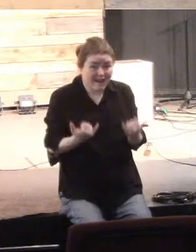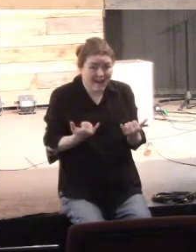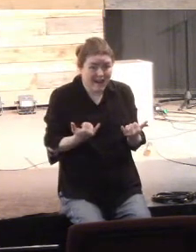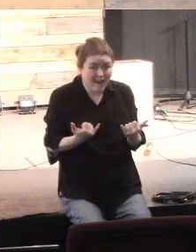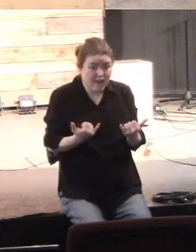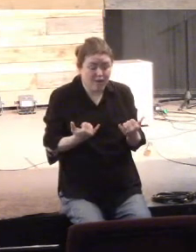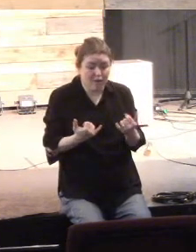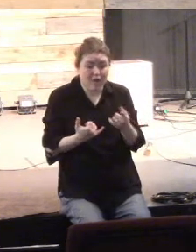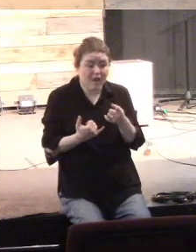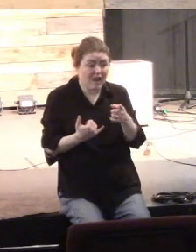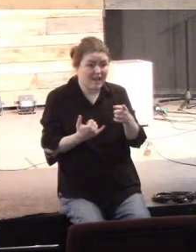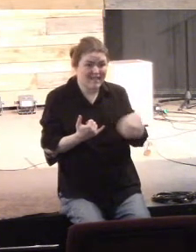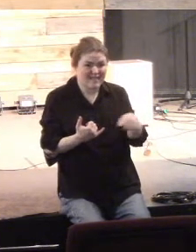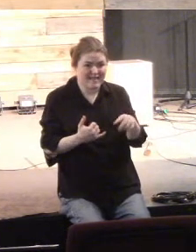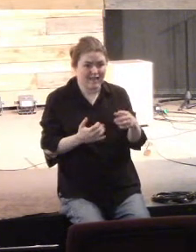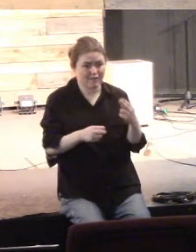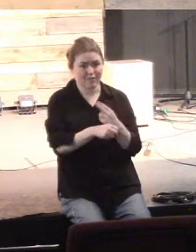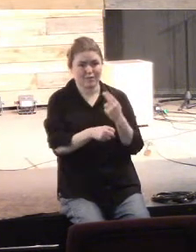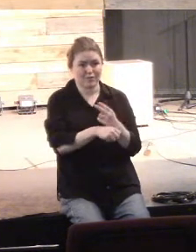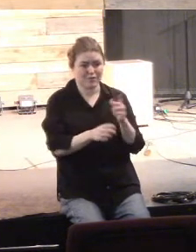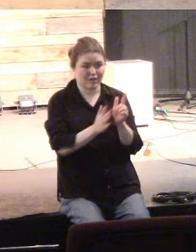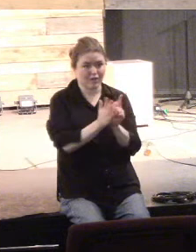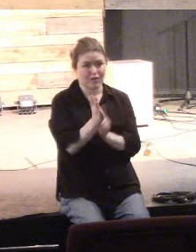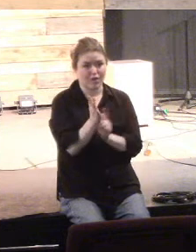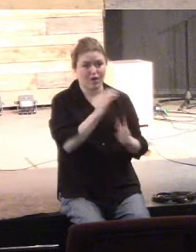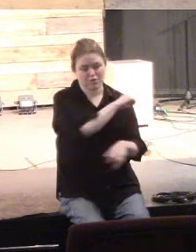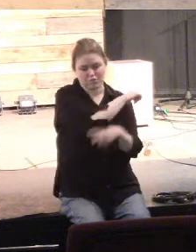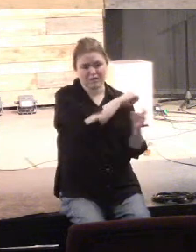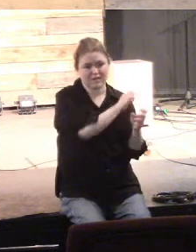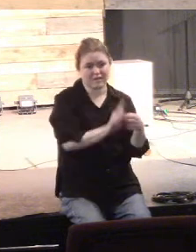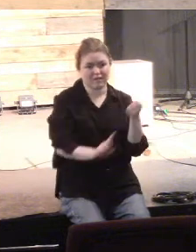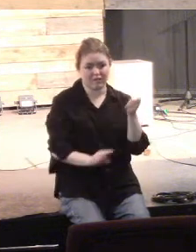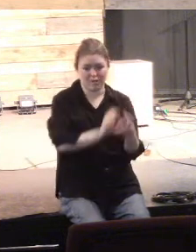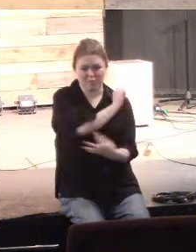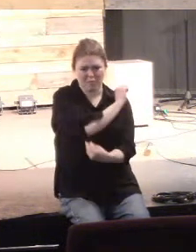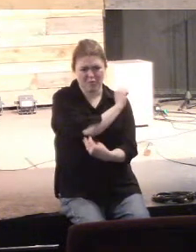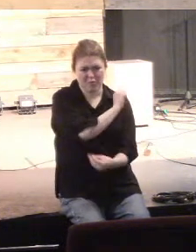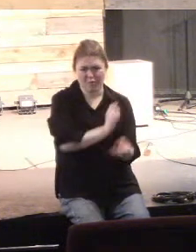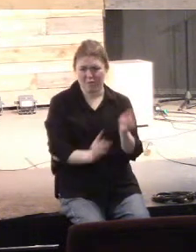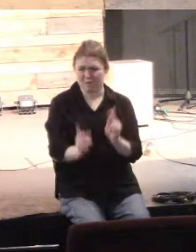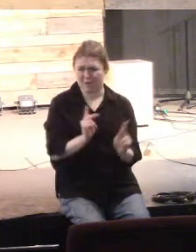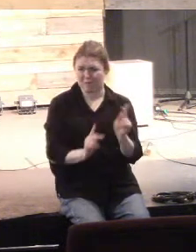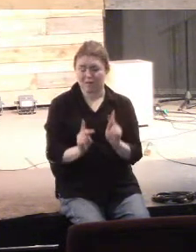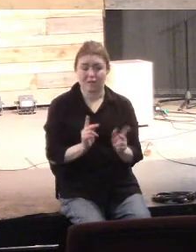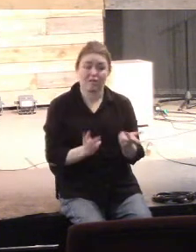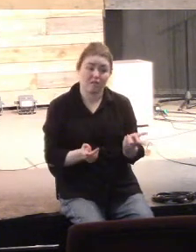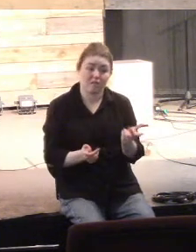the most vulnerable in our society using the law. And think about that. Think about what the